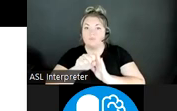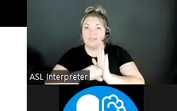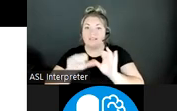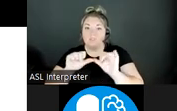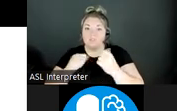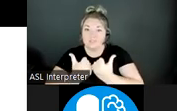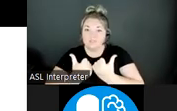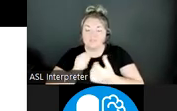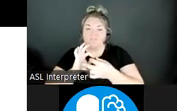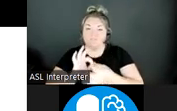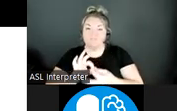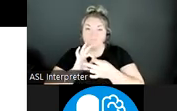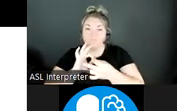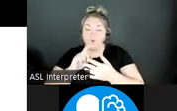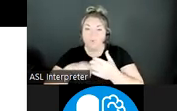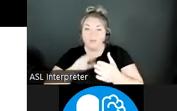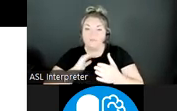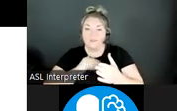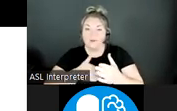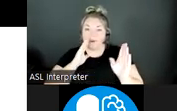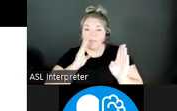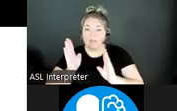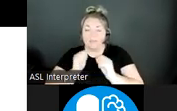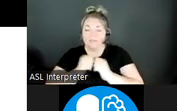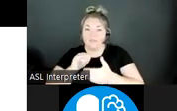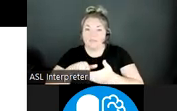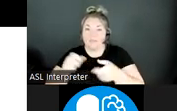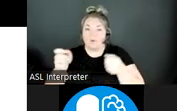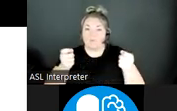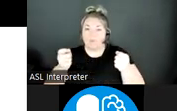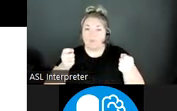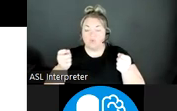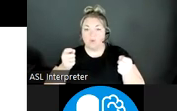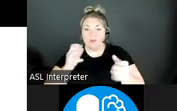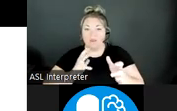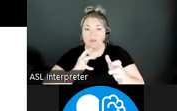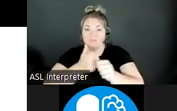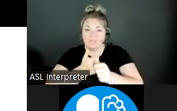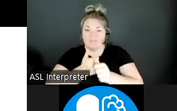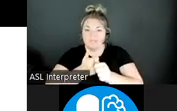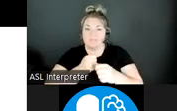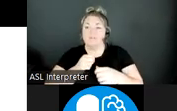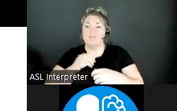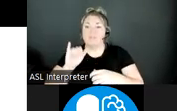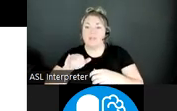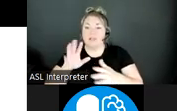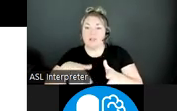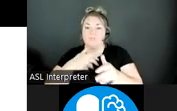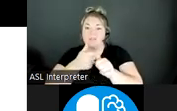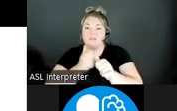agencies about what are our plans with this regulatory update that updates